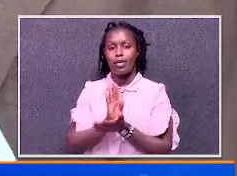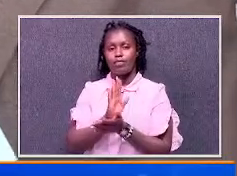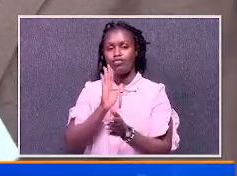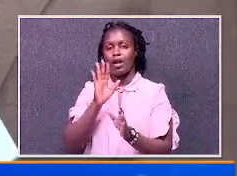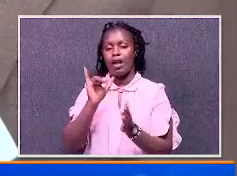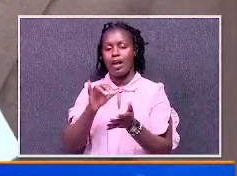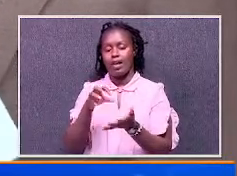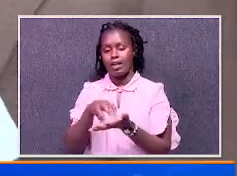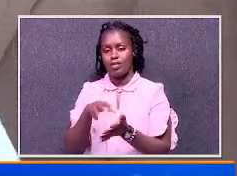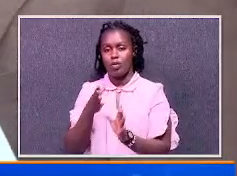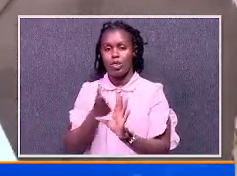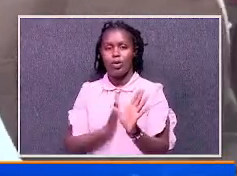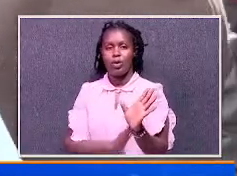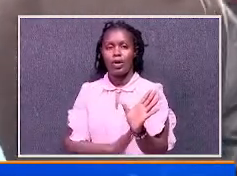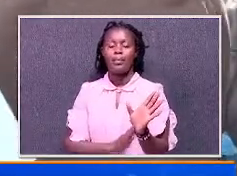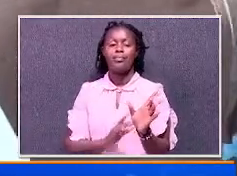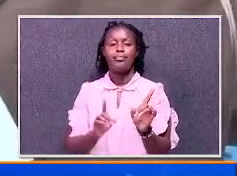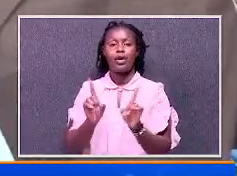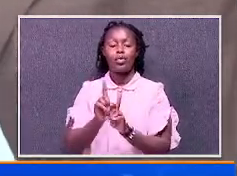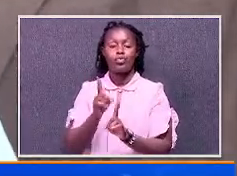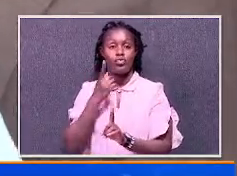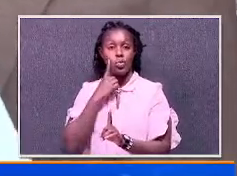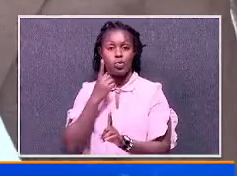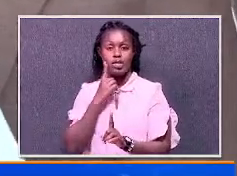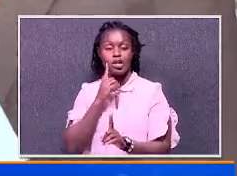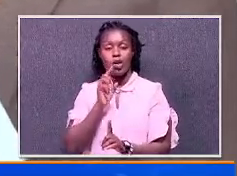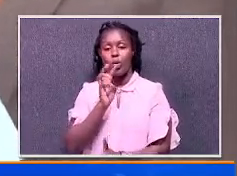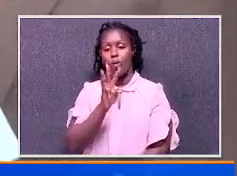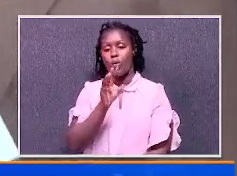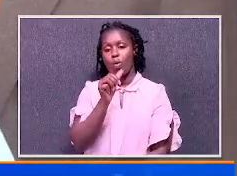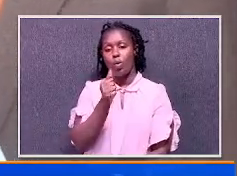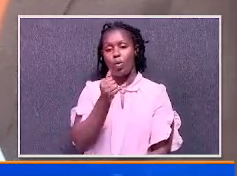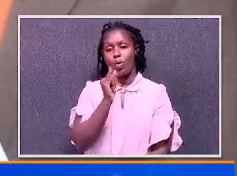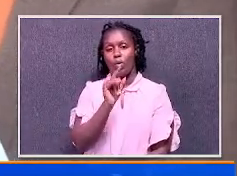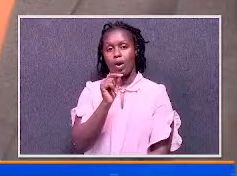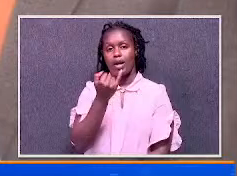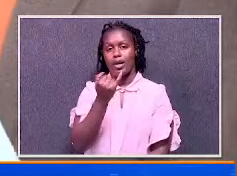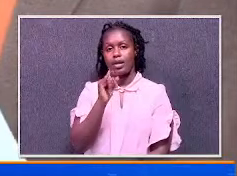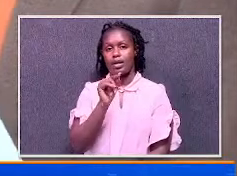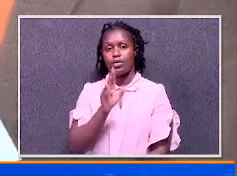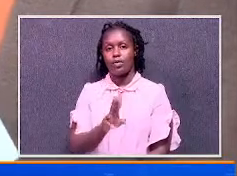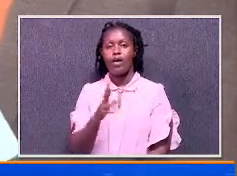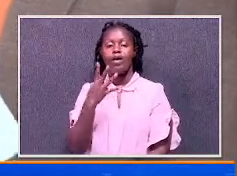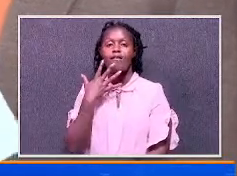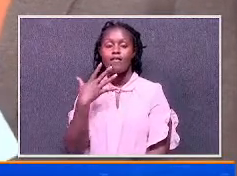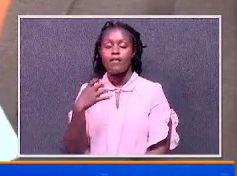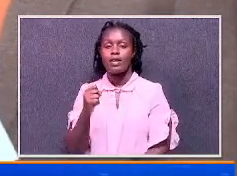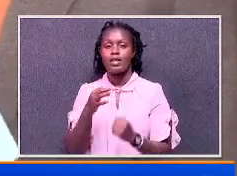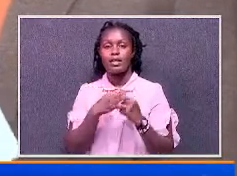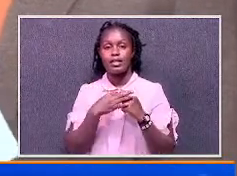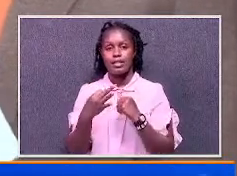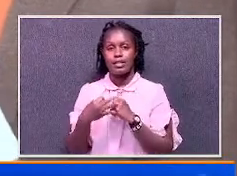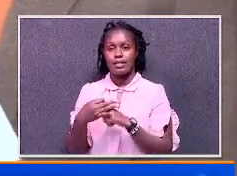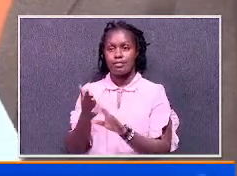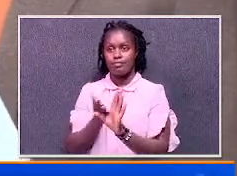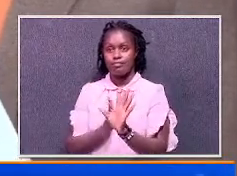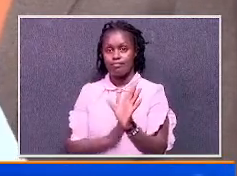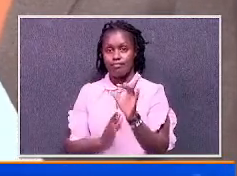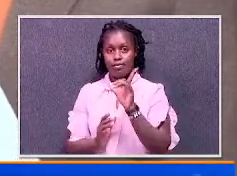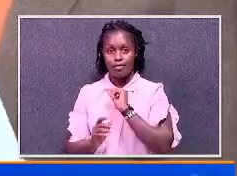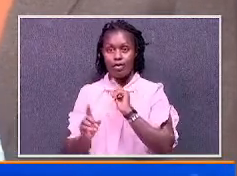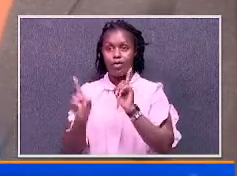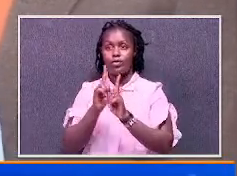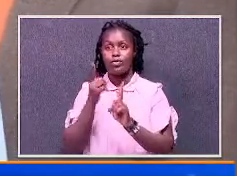imeisha. Nyinyi mumeona kesi ya kina Waititu, 558 million imekwisha.